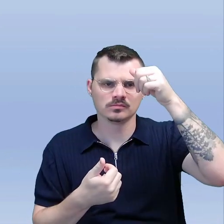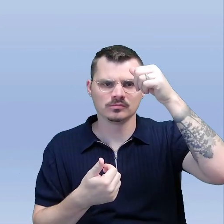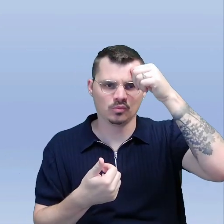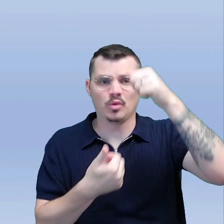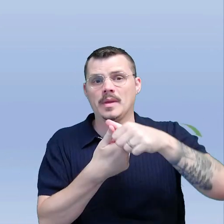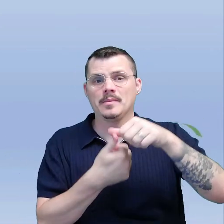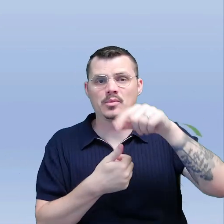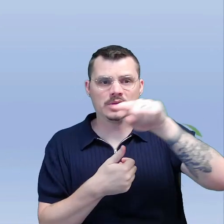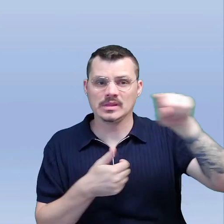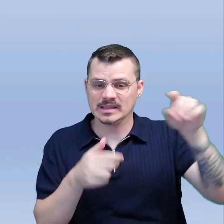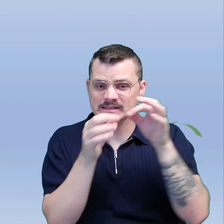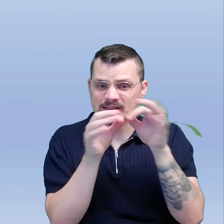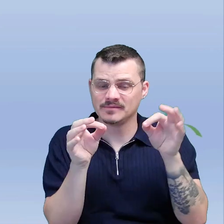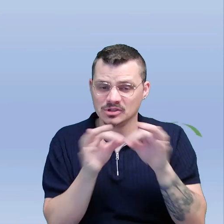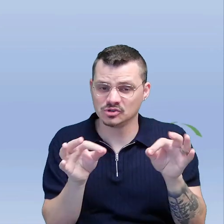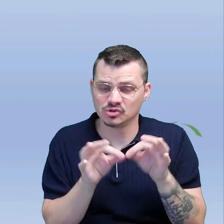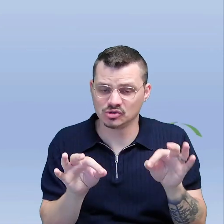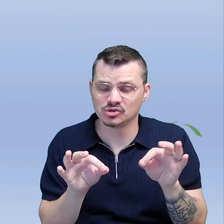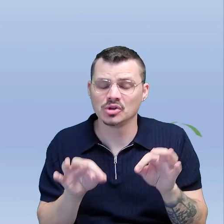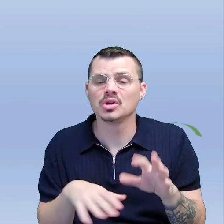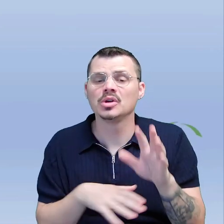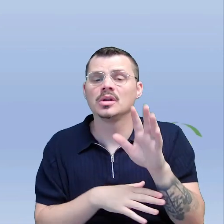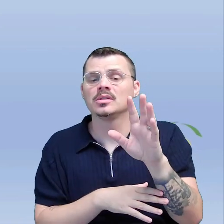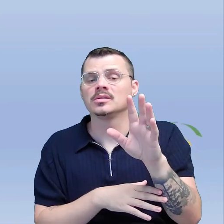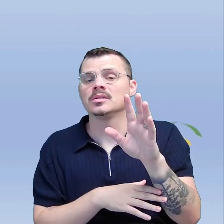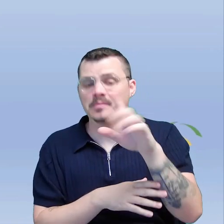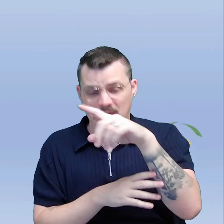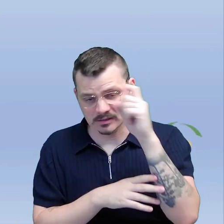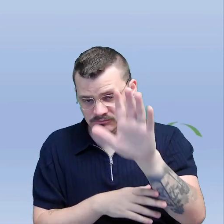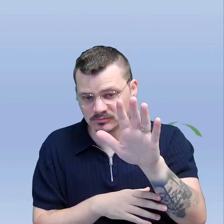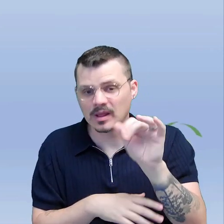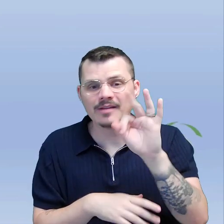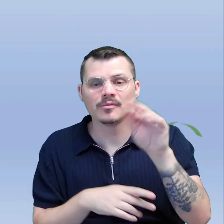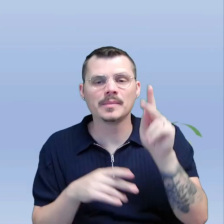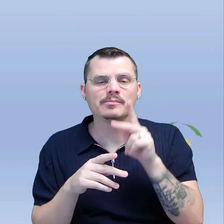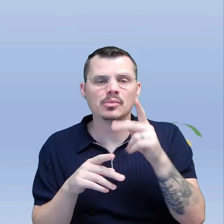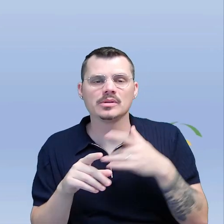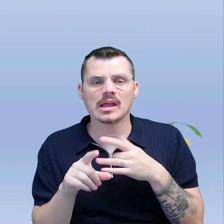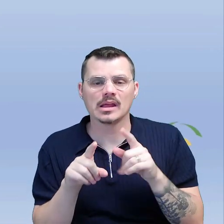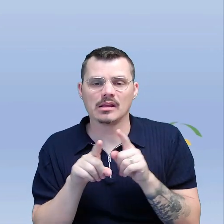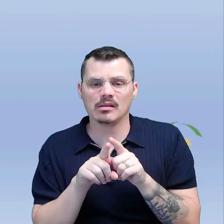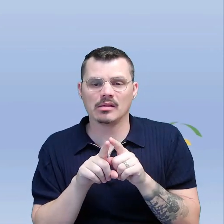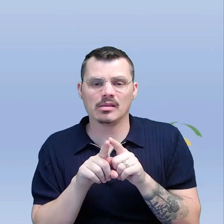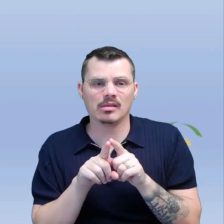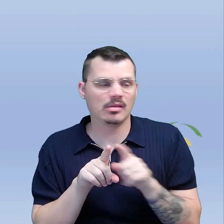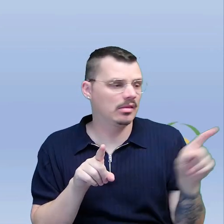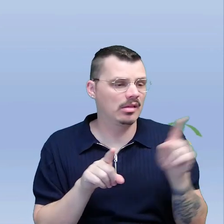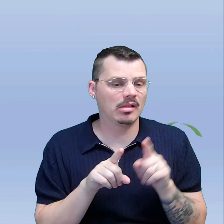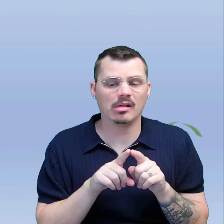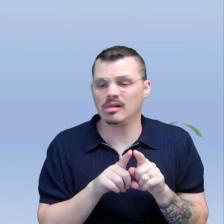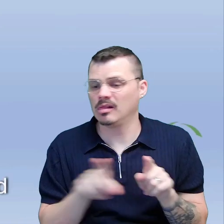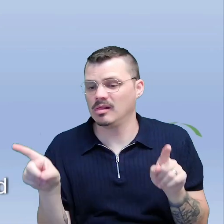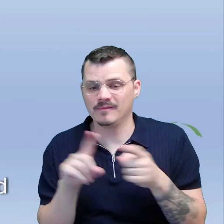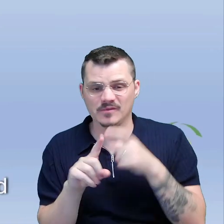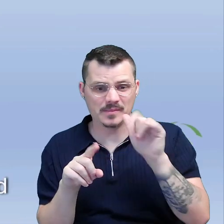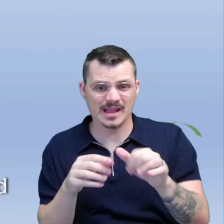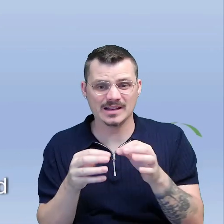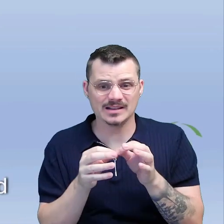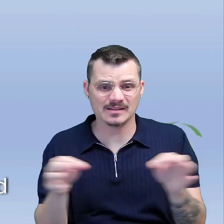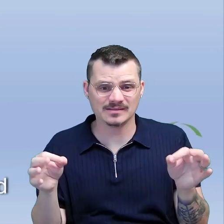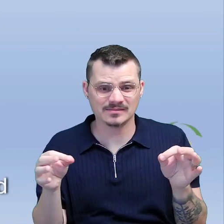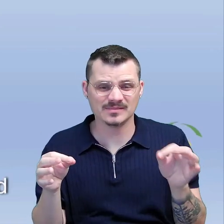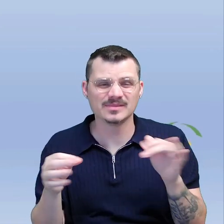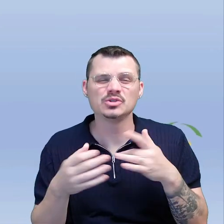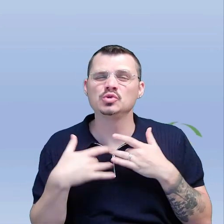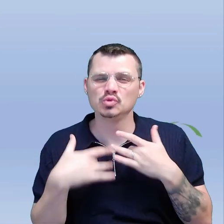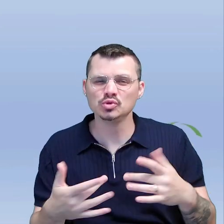particular definition, because if people deviate a lot from this definition, that almost always